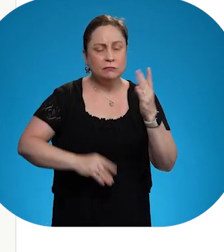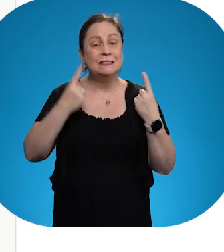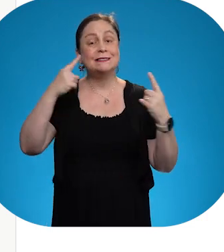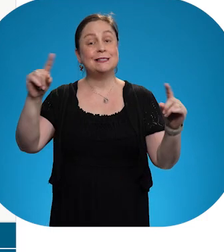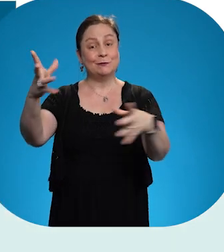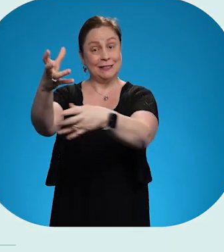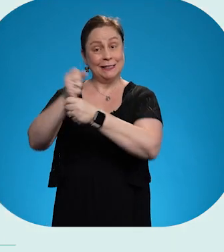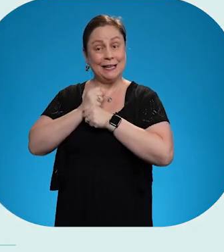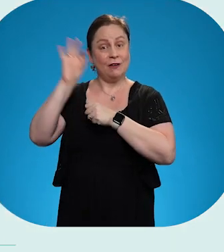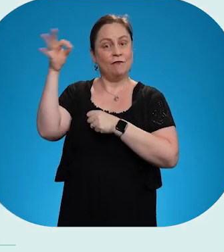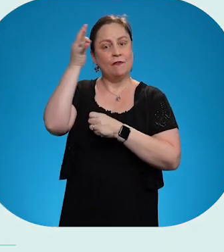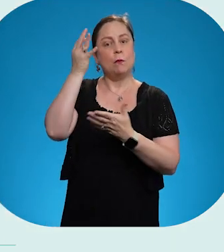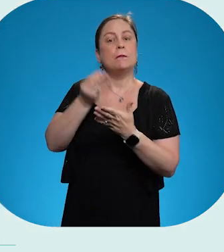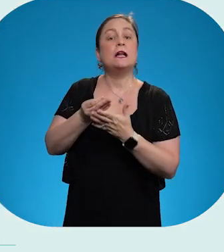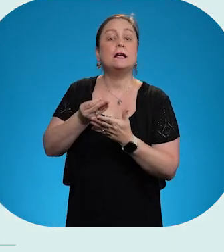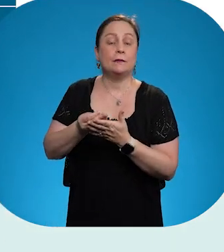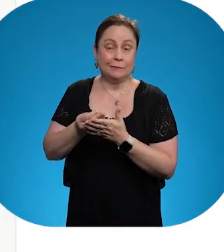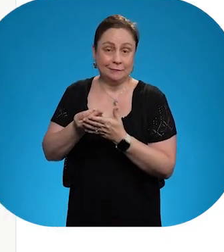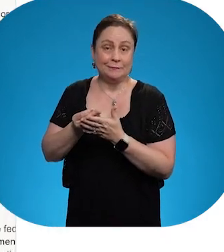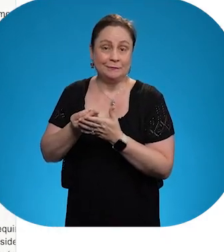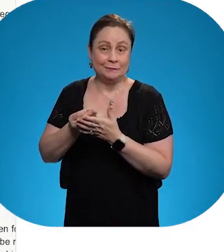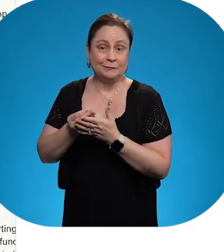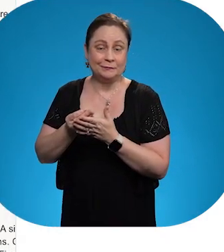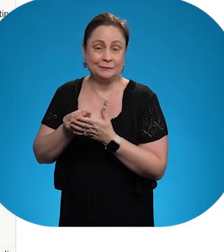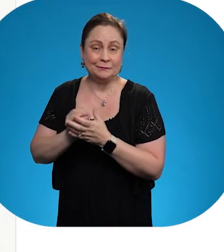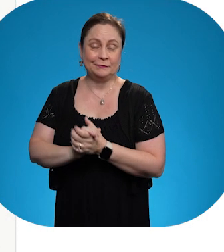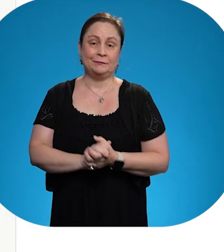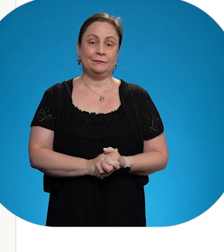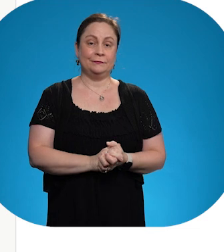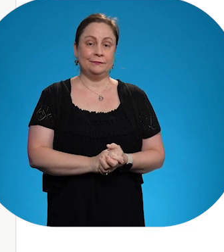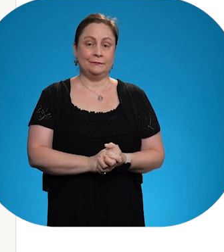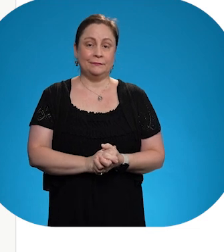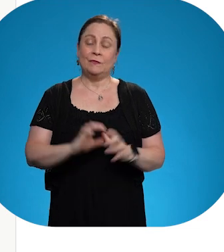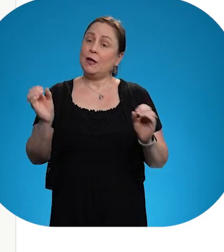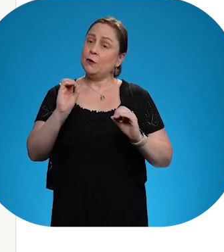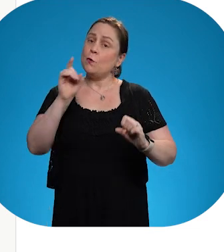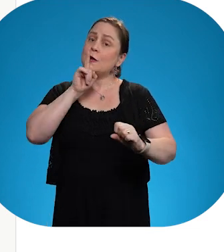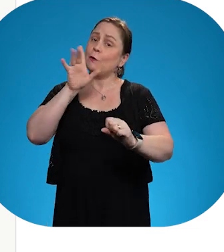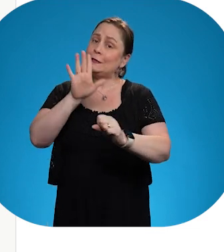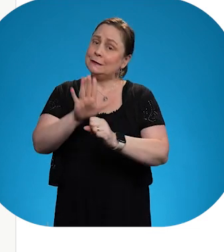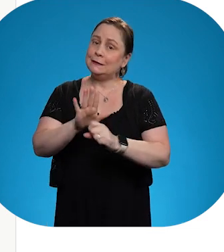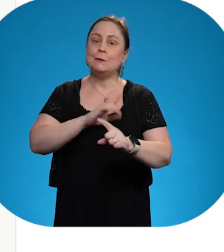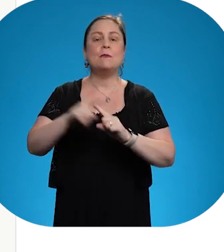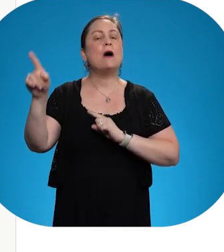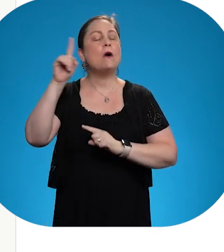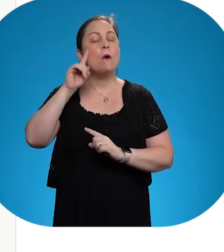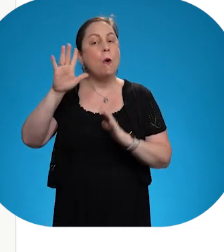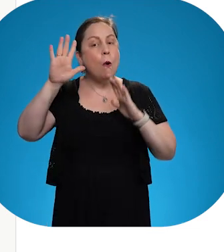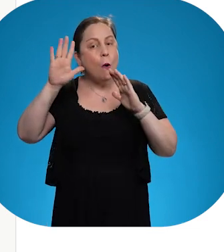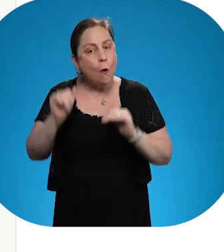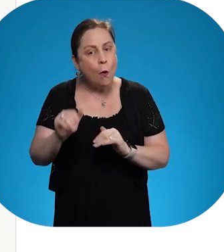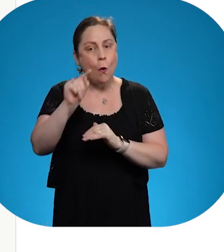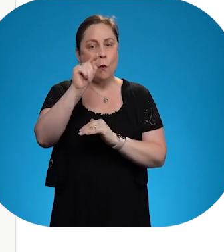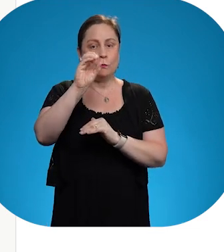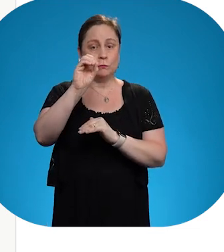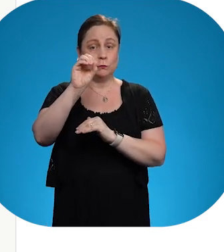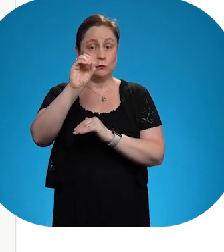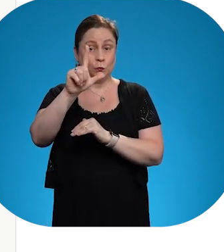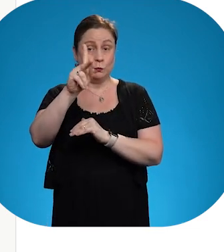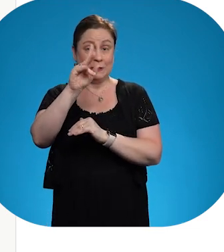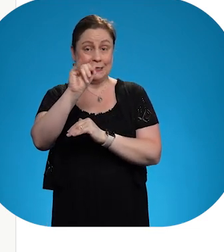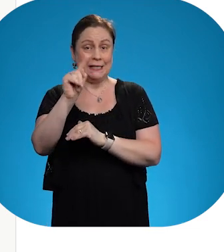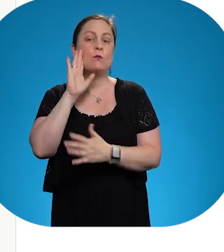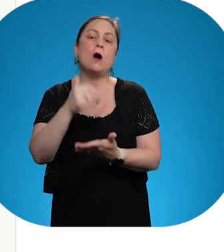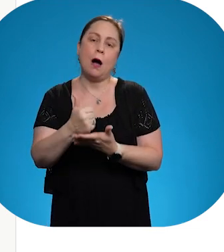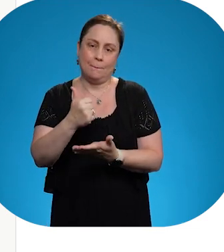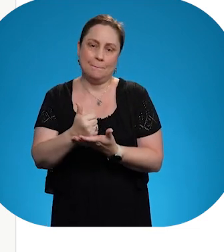apply for and successfully receive federal funding. While there's no guarantee, we hope that this toolkit will be